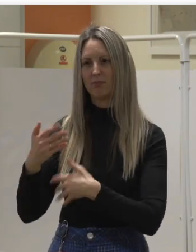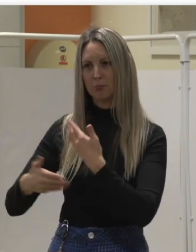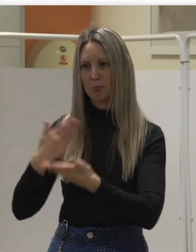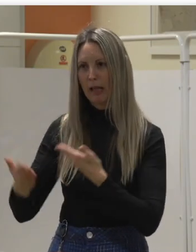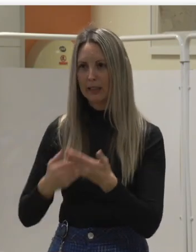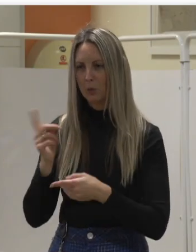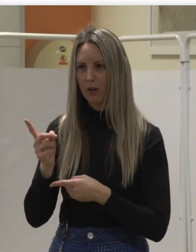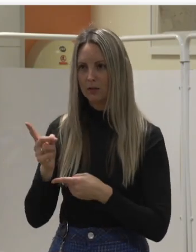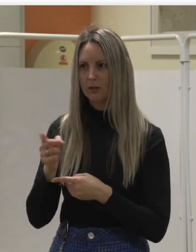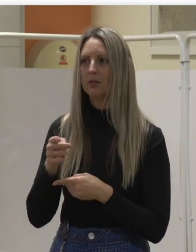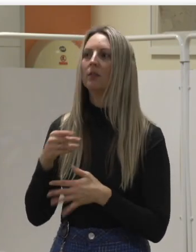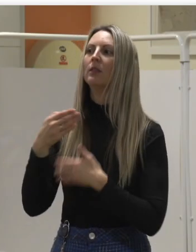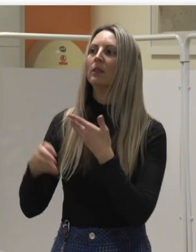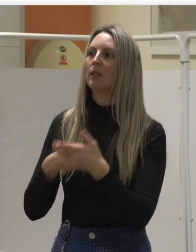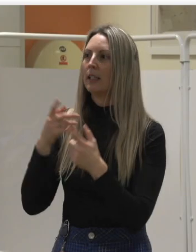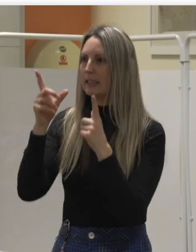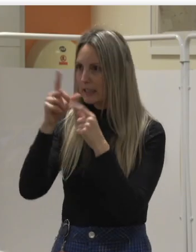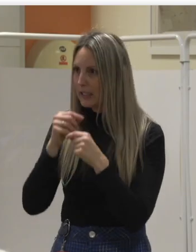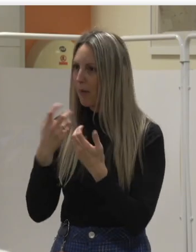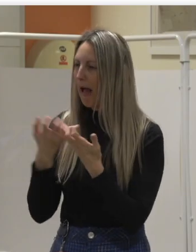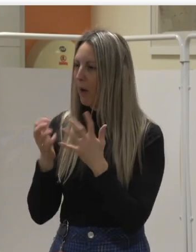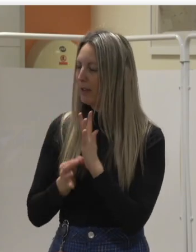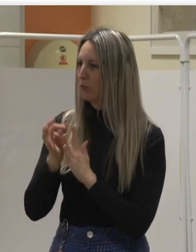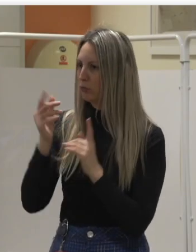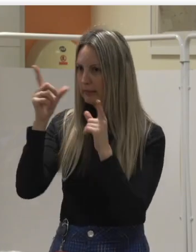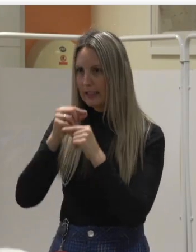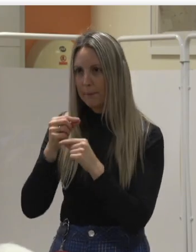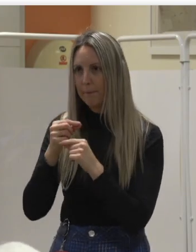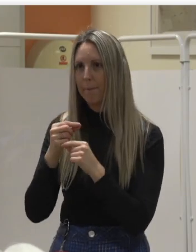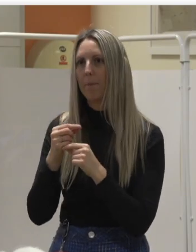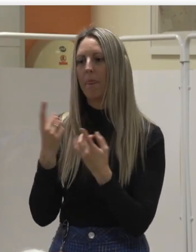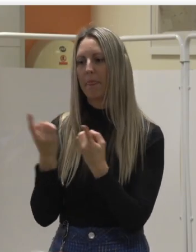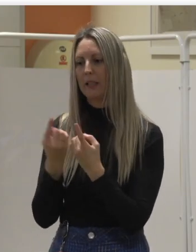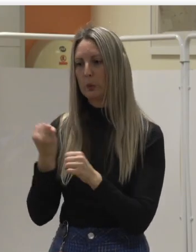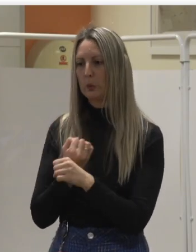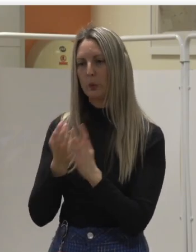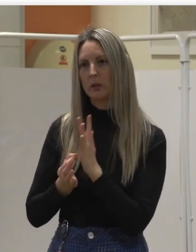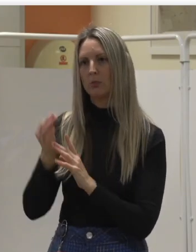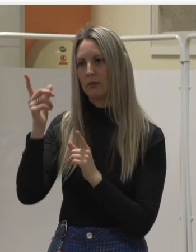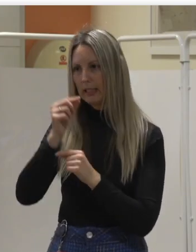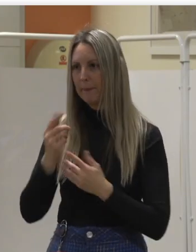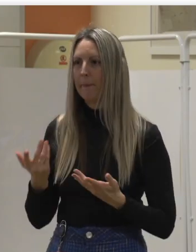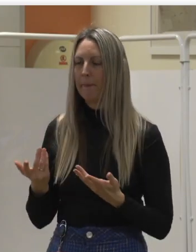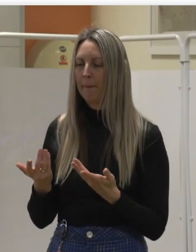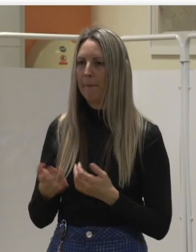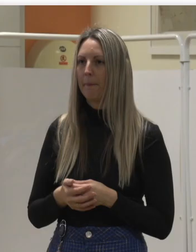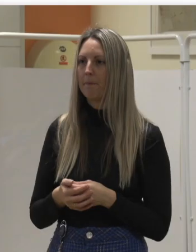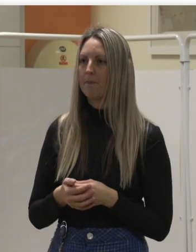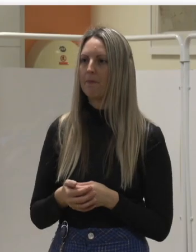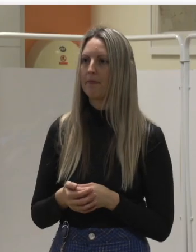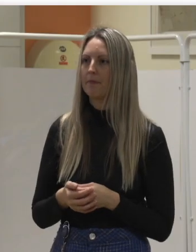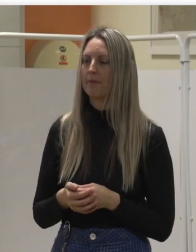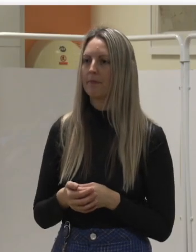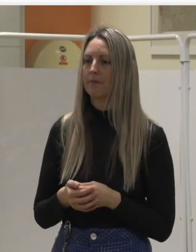is sleep and improving how one can improve the sleep. So it could be something called a